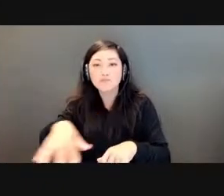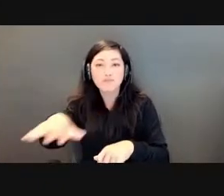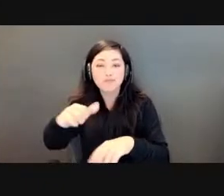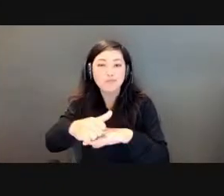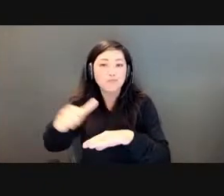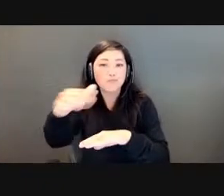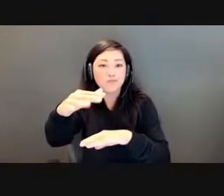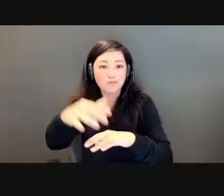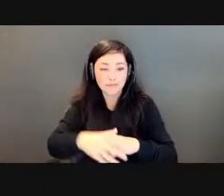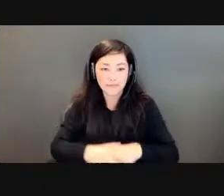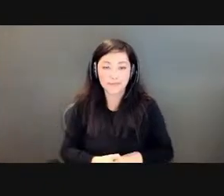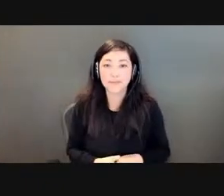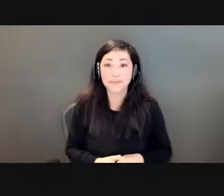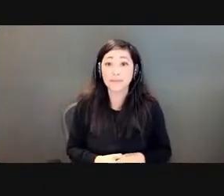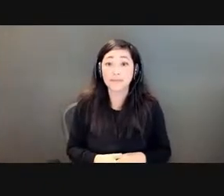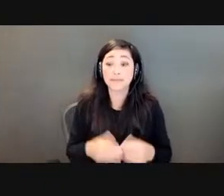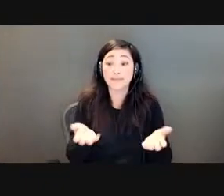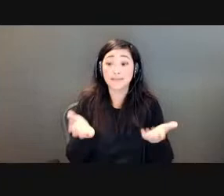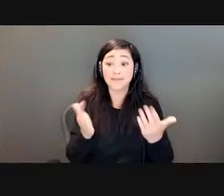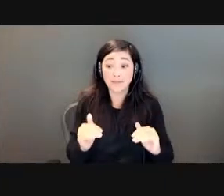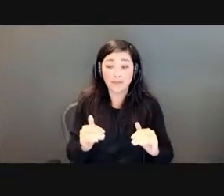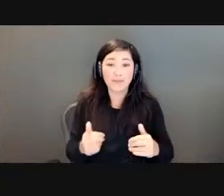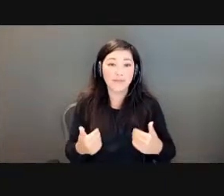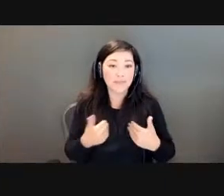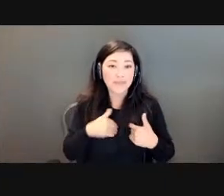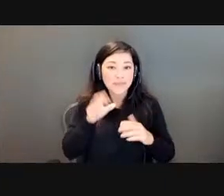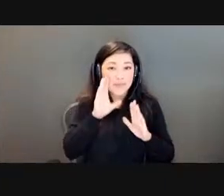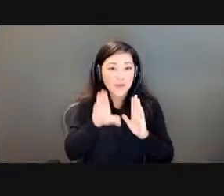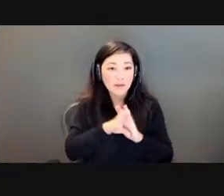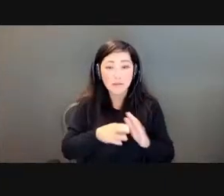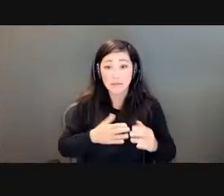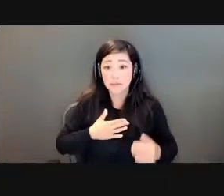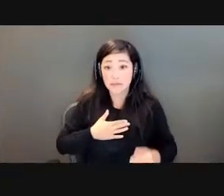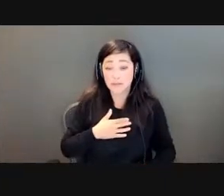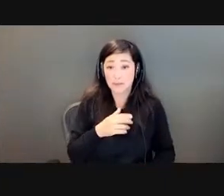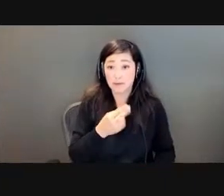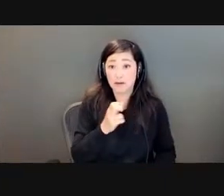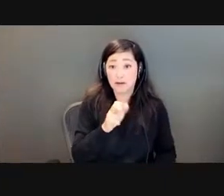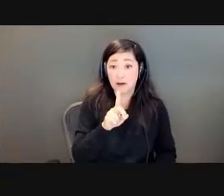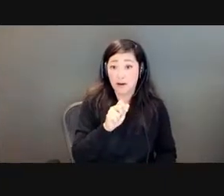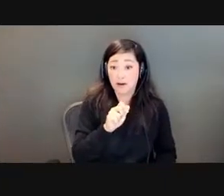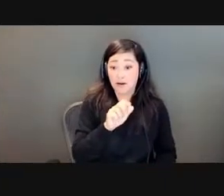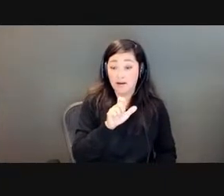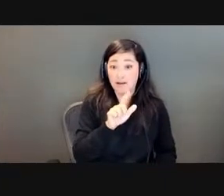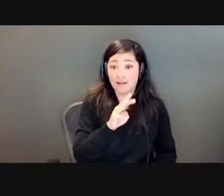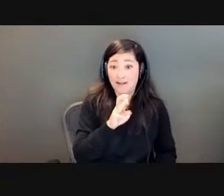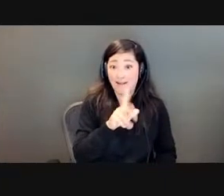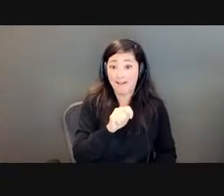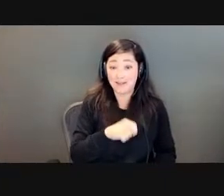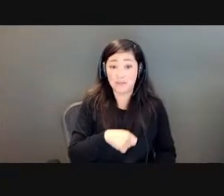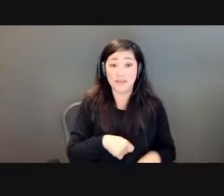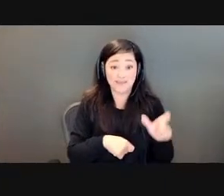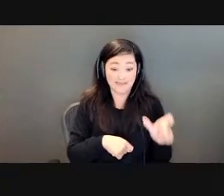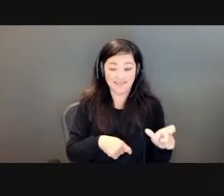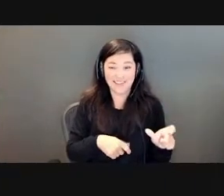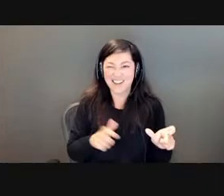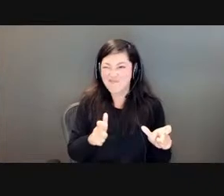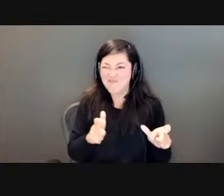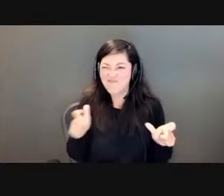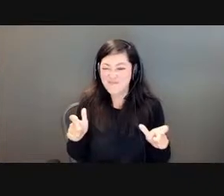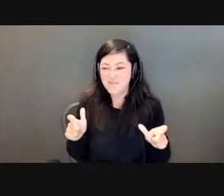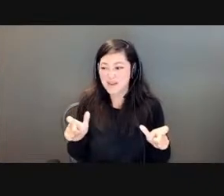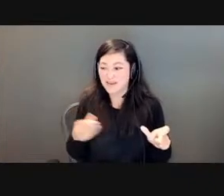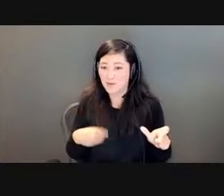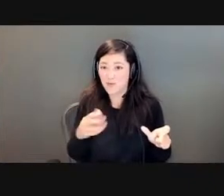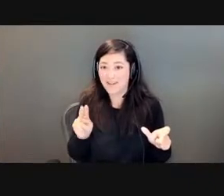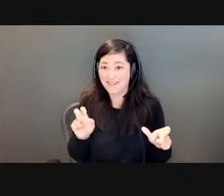The next slide has a picture of my Honda Element and a big white camper van next to it. And the title is